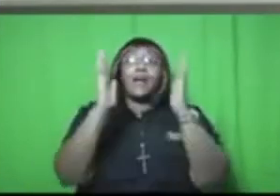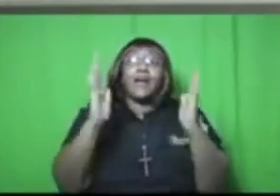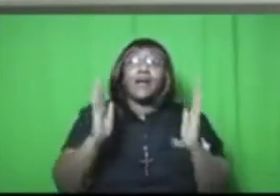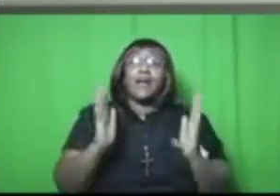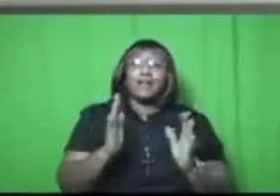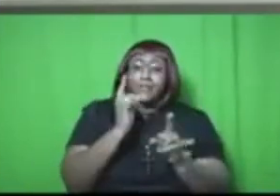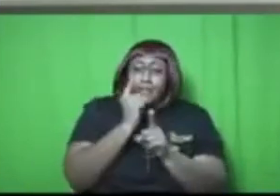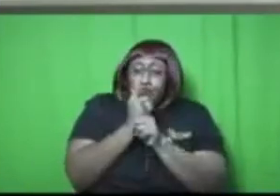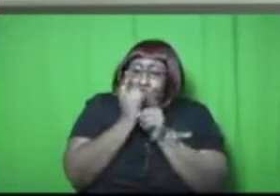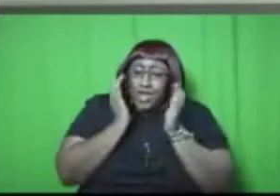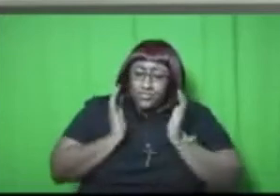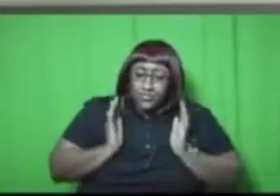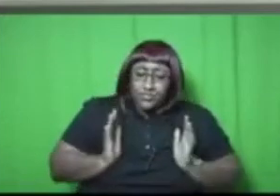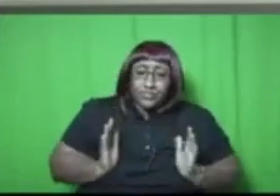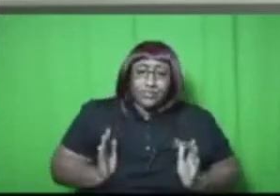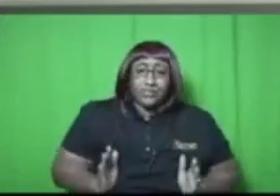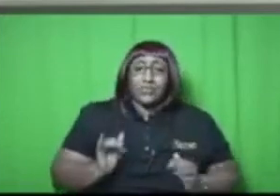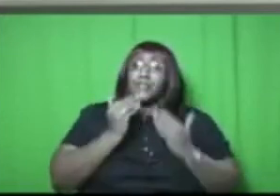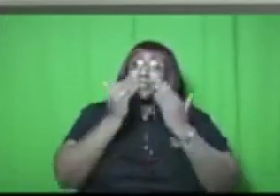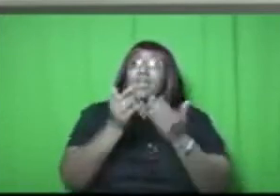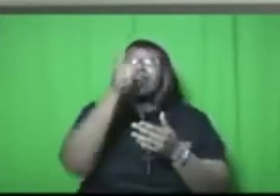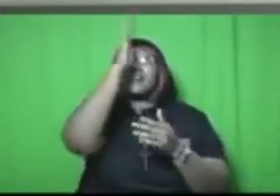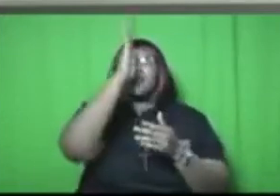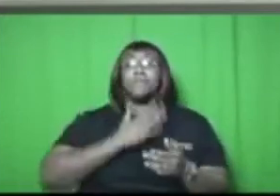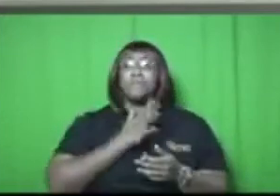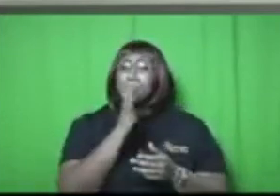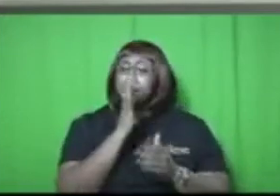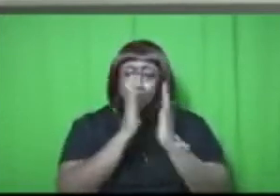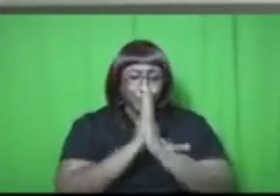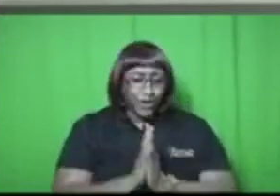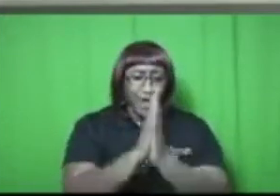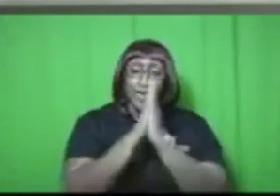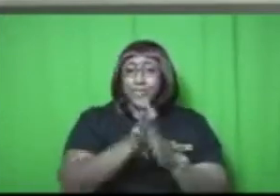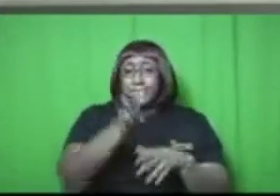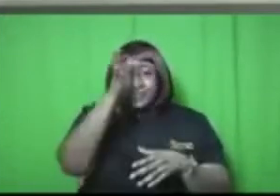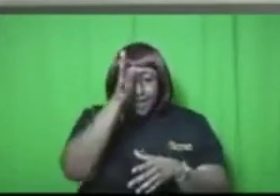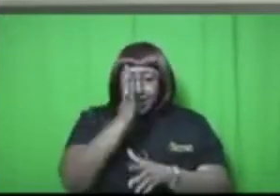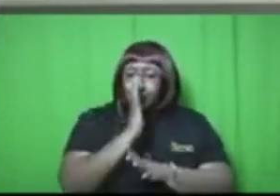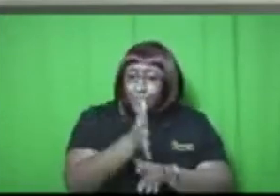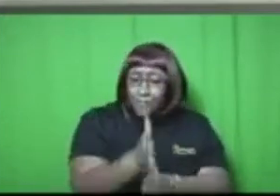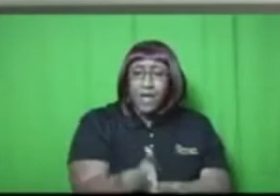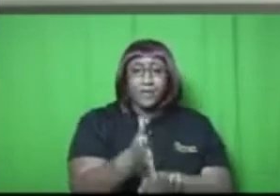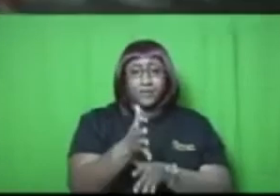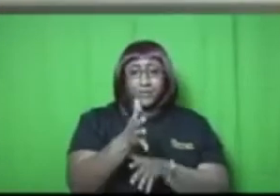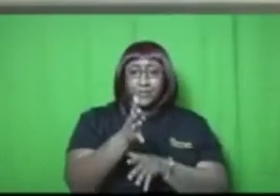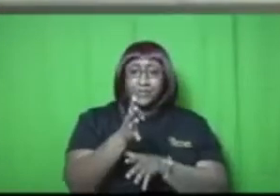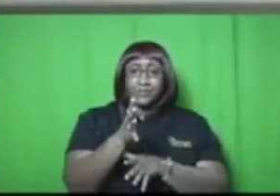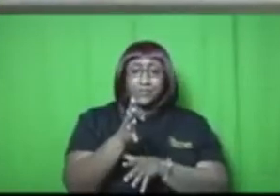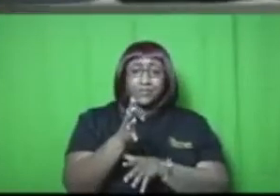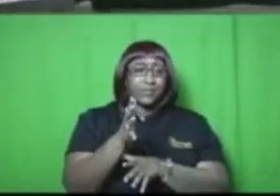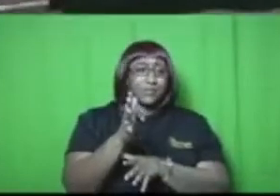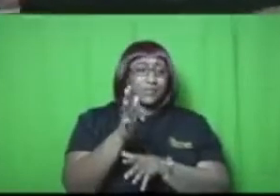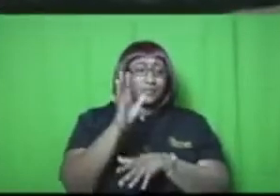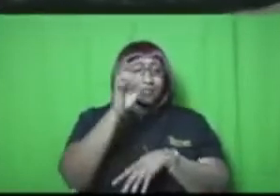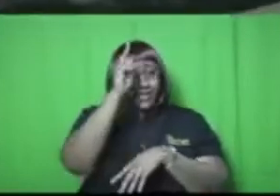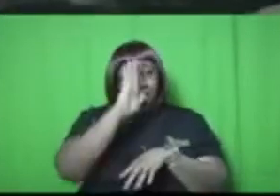of the righteous. I thank God I had a praying mama. A praying daddy, a praying grandmama, saints who prayed for